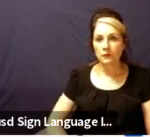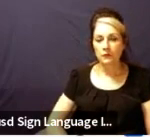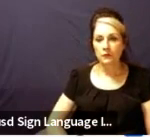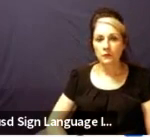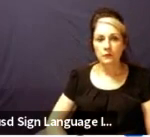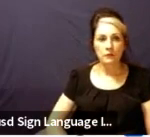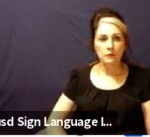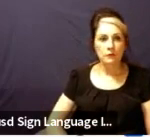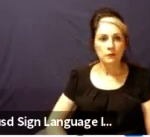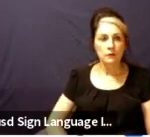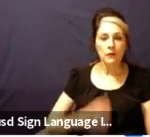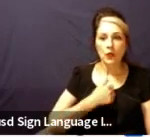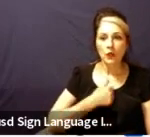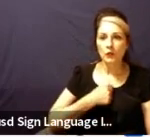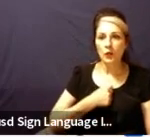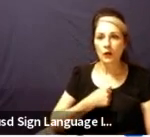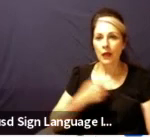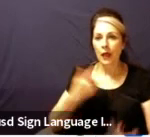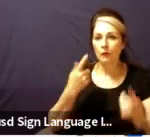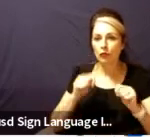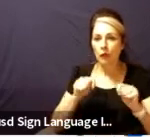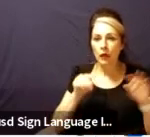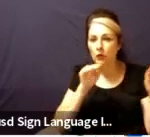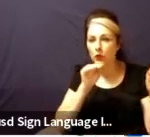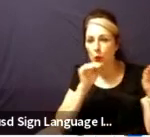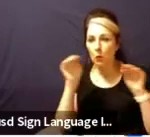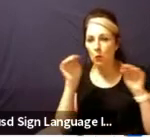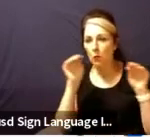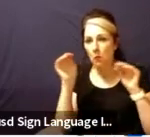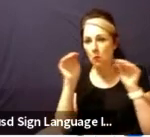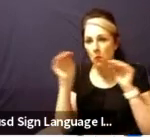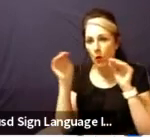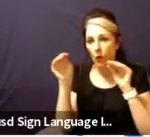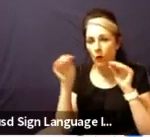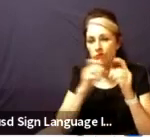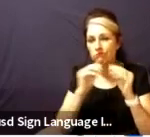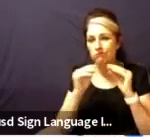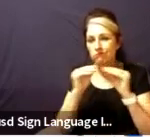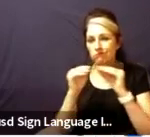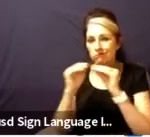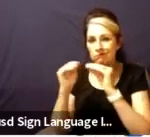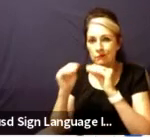Pardon me, I'm trying to move this out the way here. Okay.